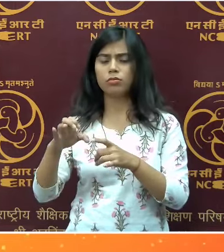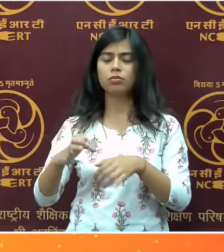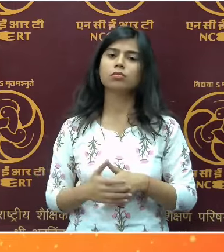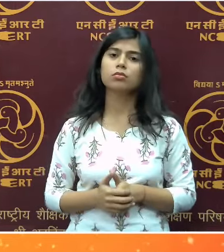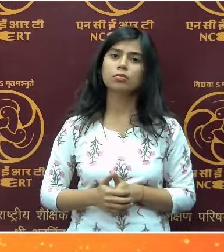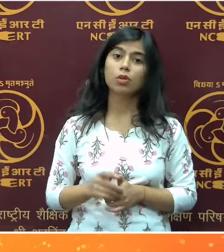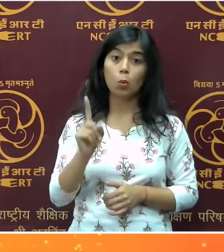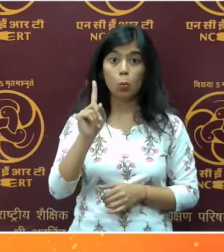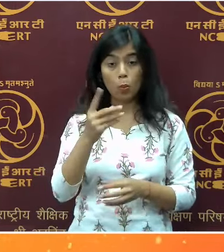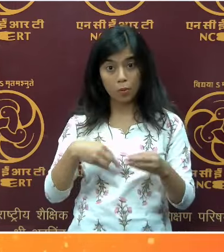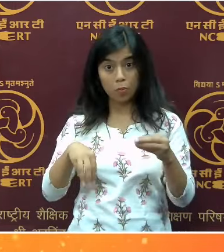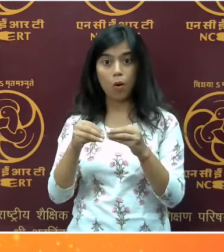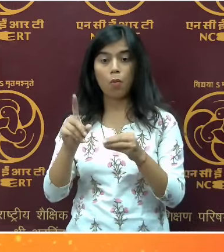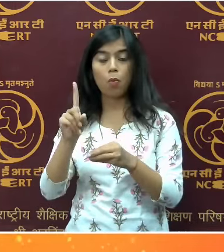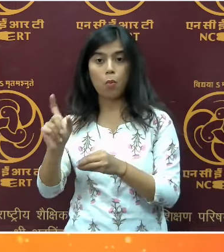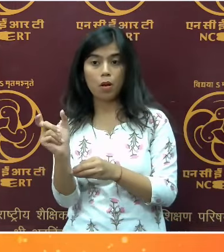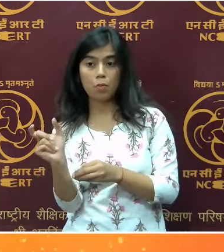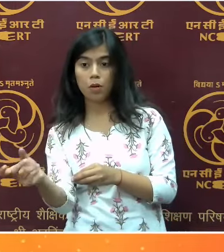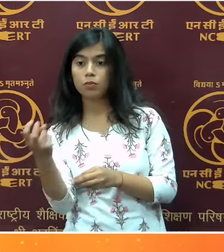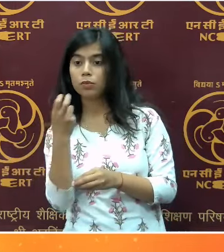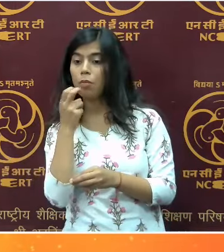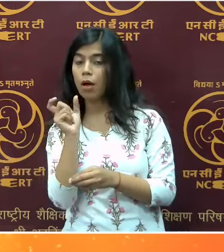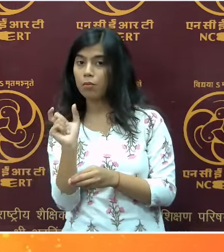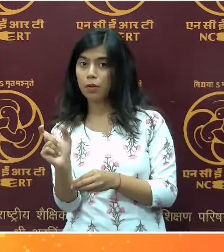battery. That means instead of 6 volt,